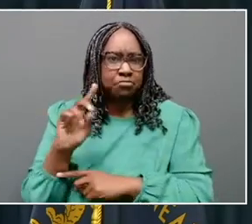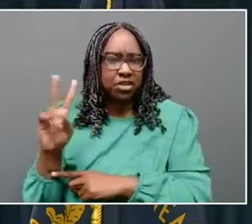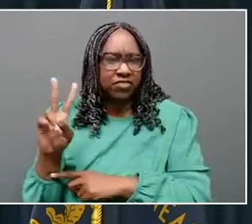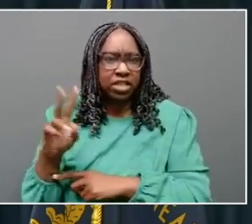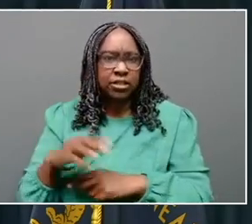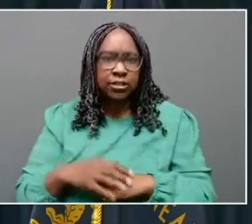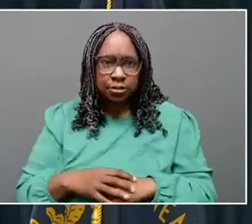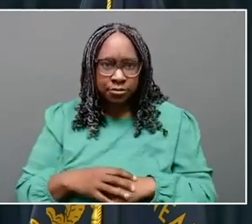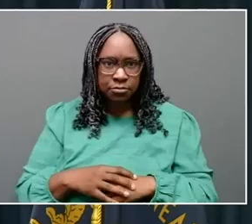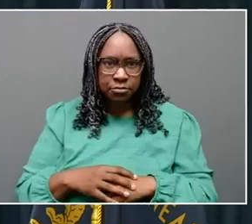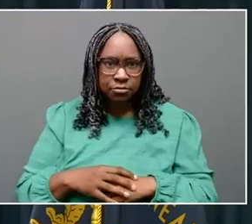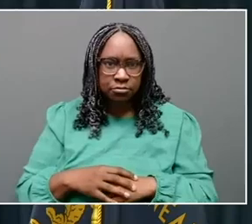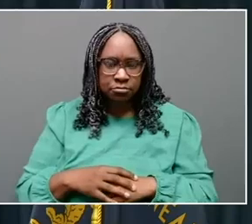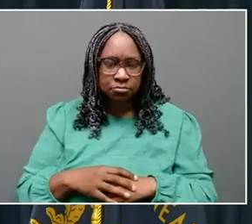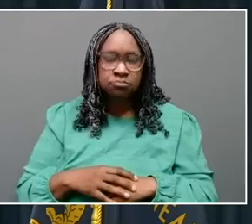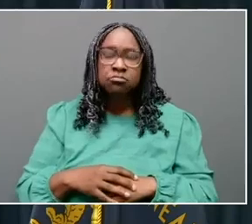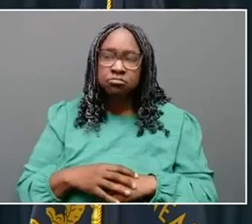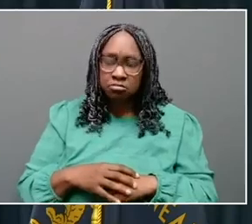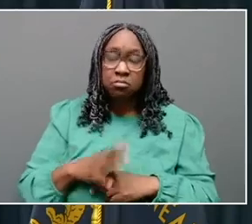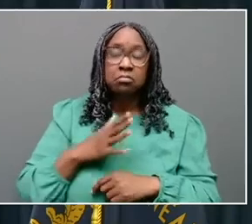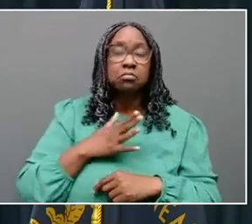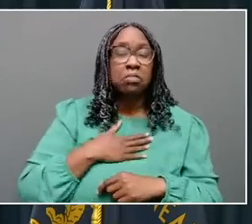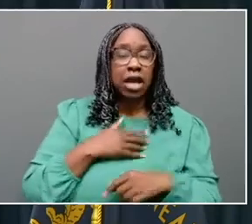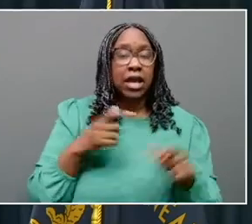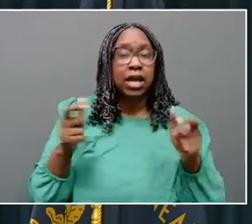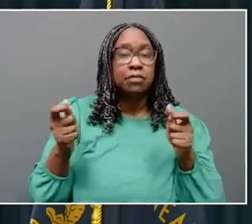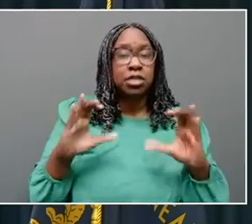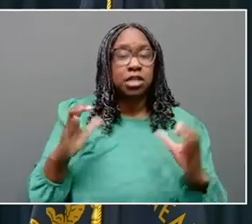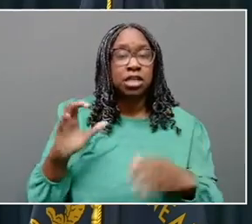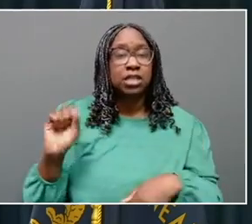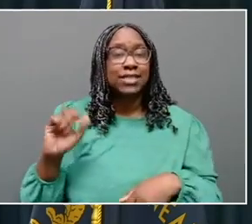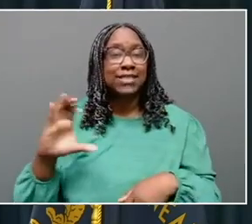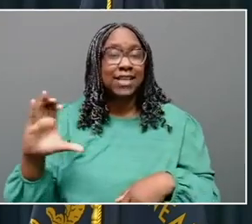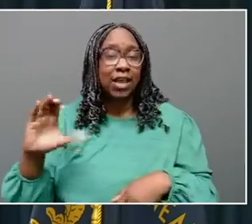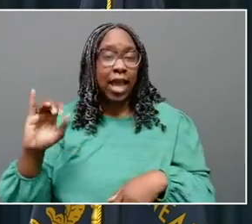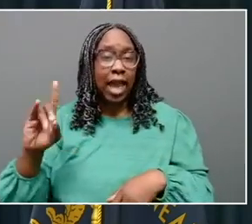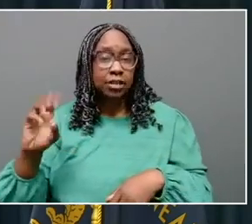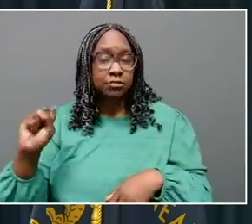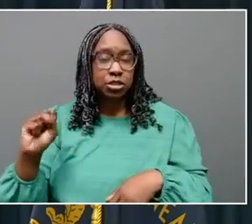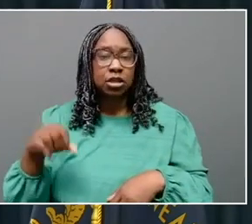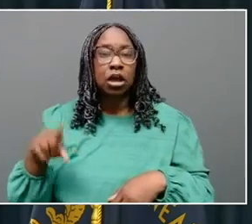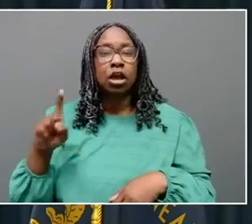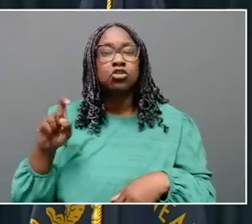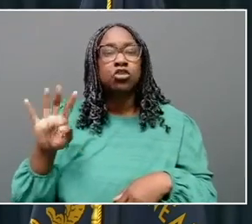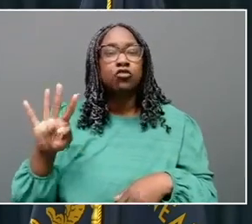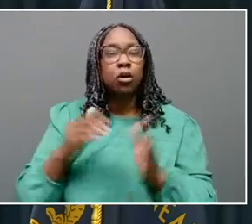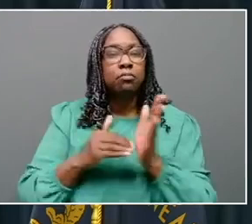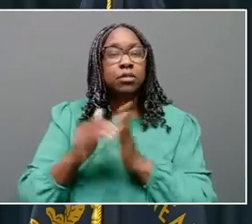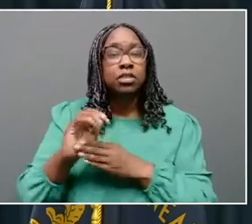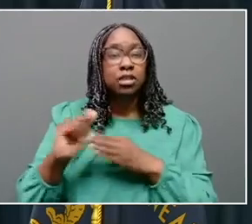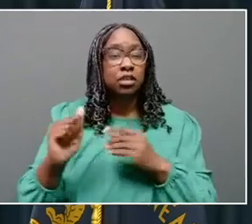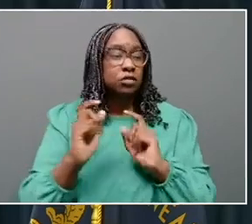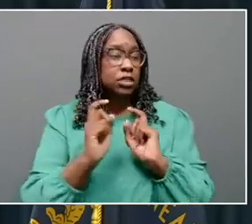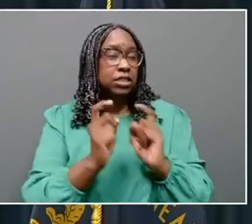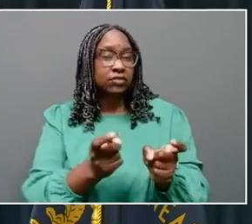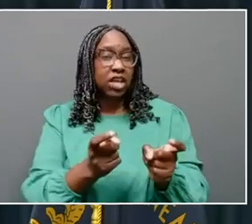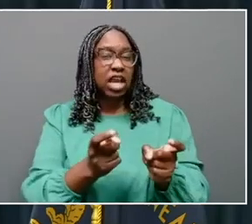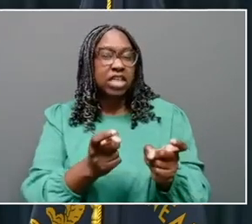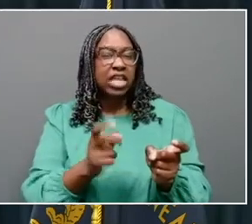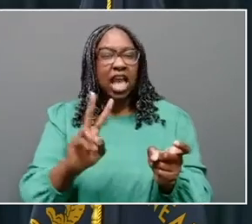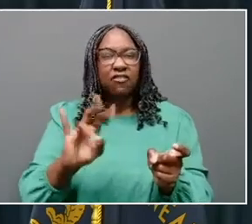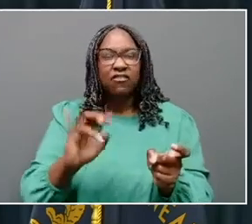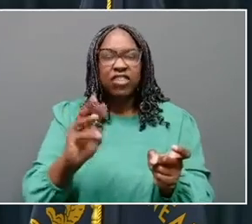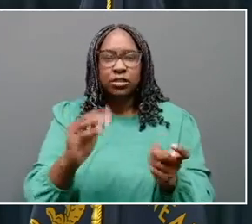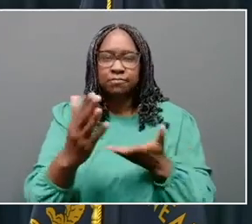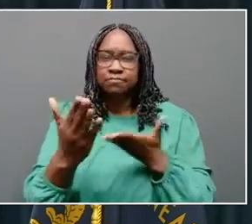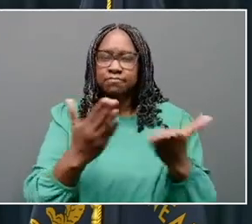in Secretary Adams. We've awarded more than $104 million in grant funding to victim service agencies across the Commonwealth. We